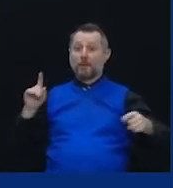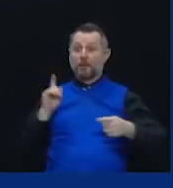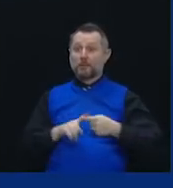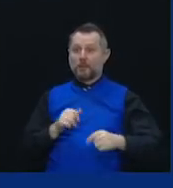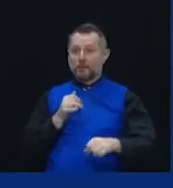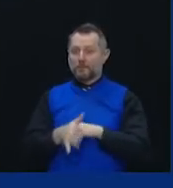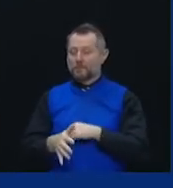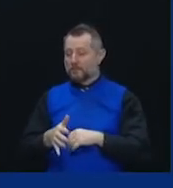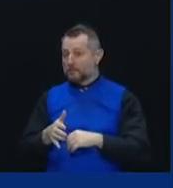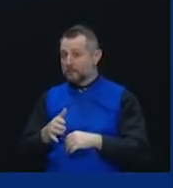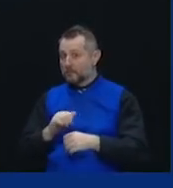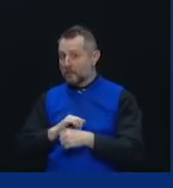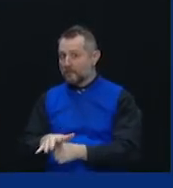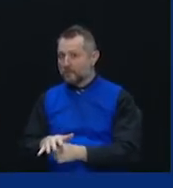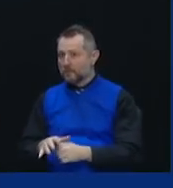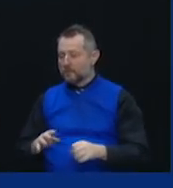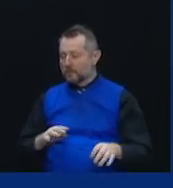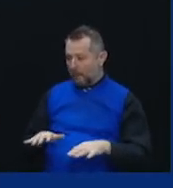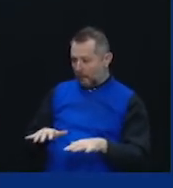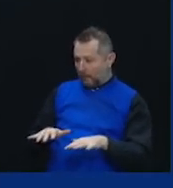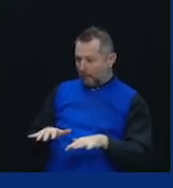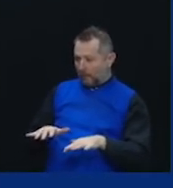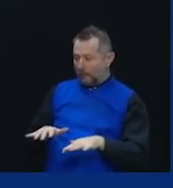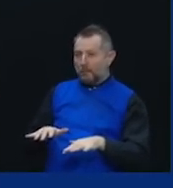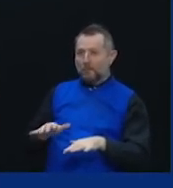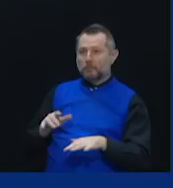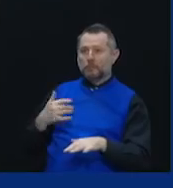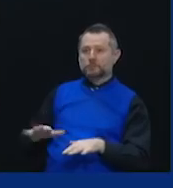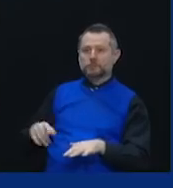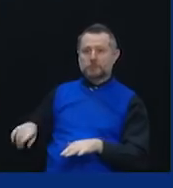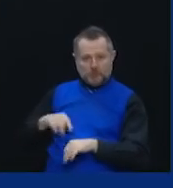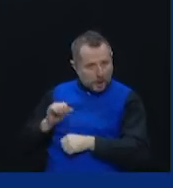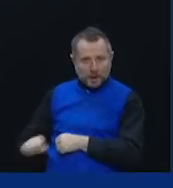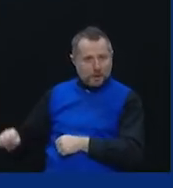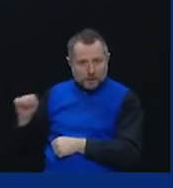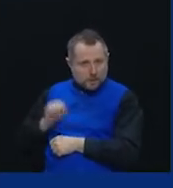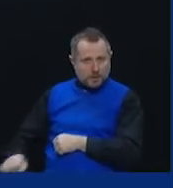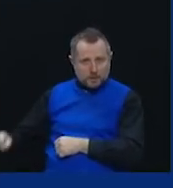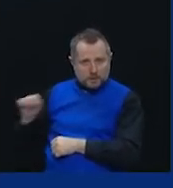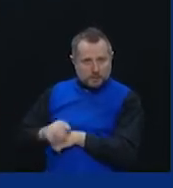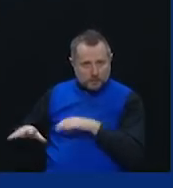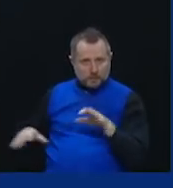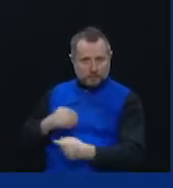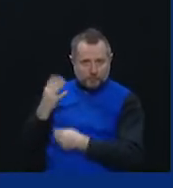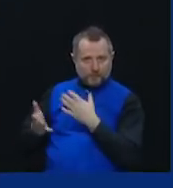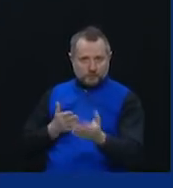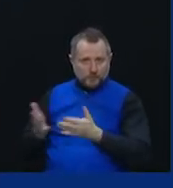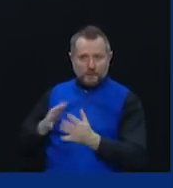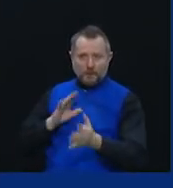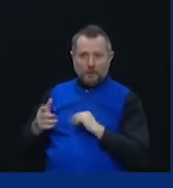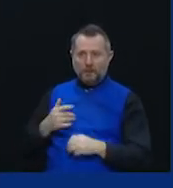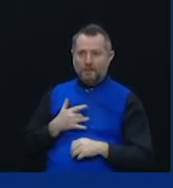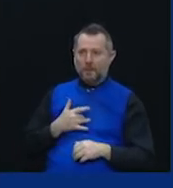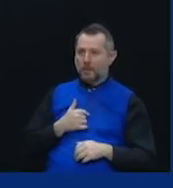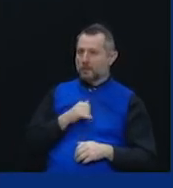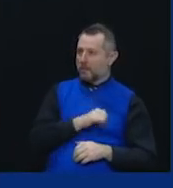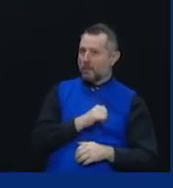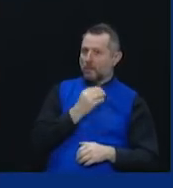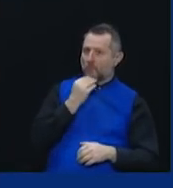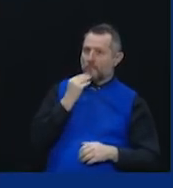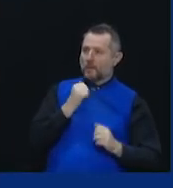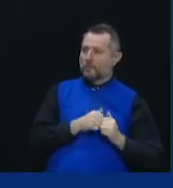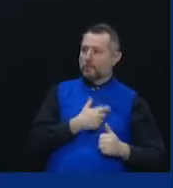said, that they were performing things and their duties and their services while I was home with my daughters, my three daughters, protecting